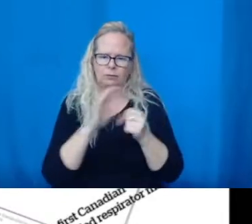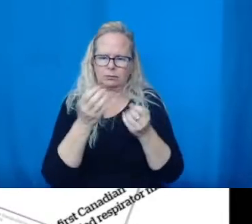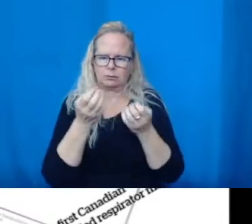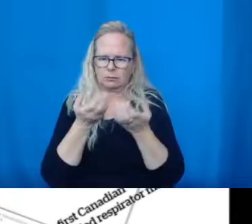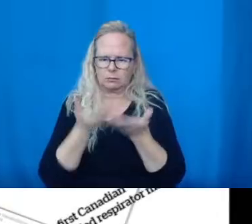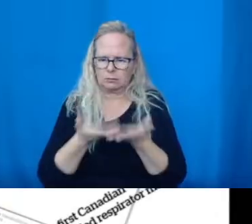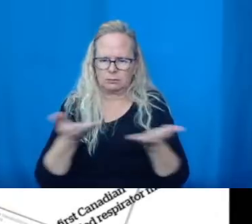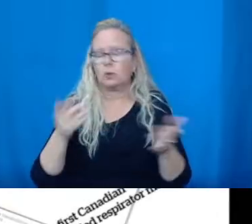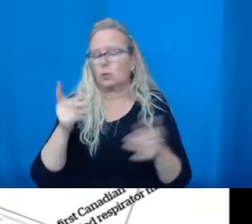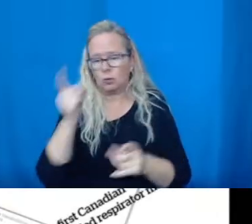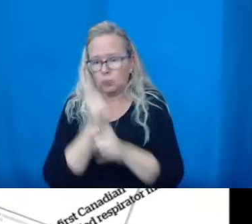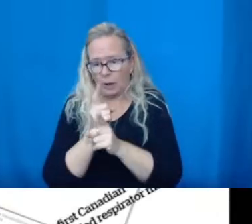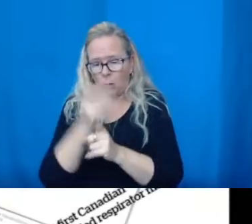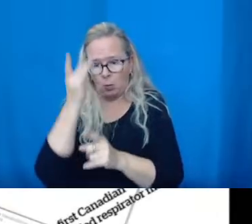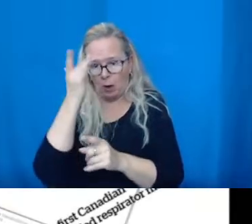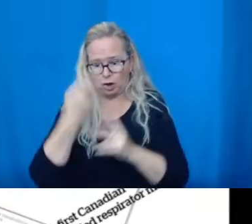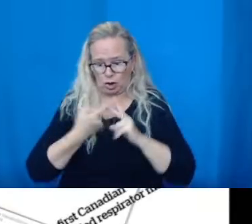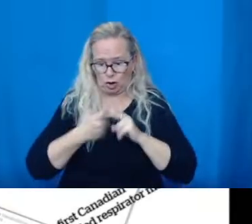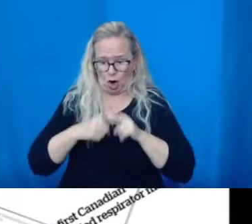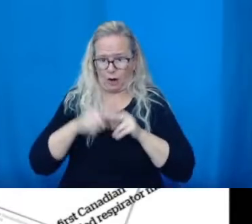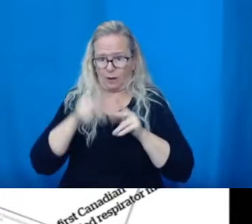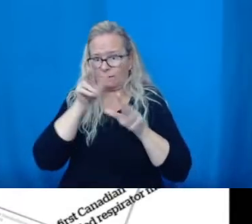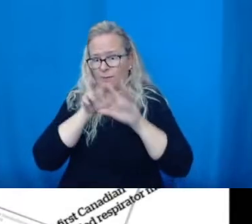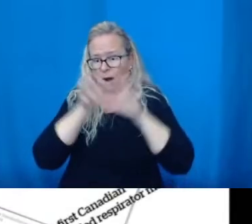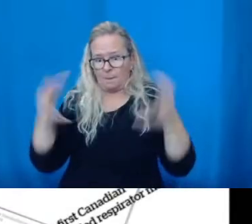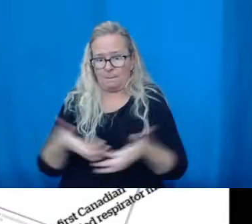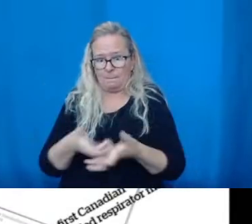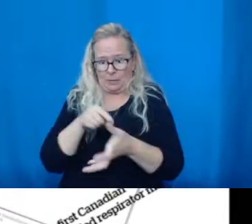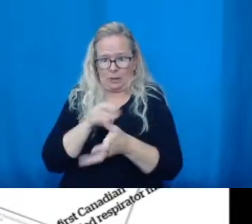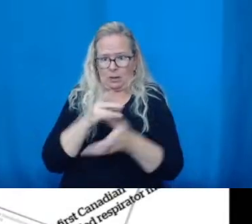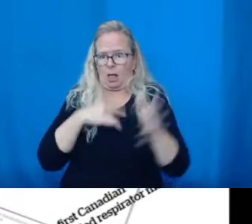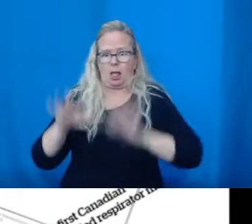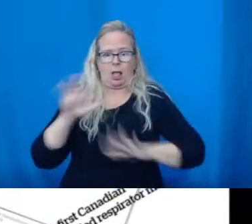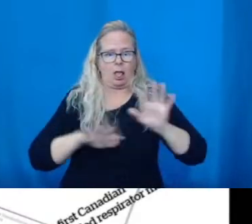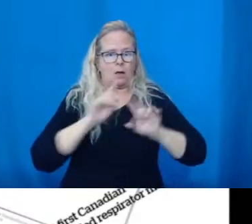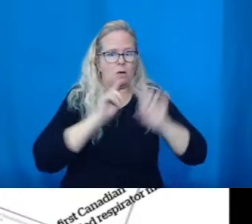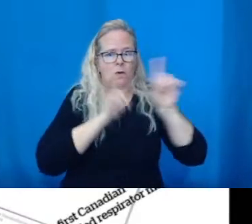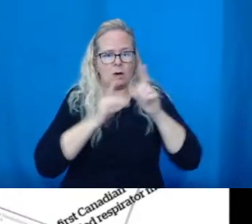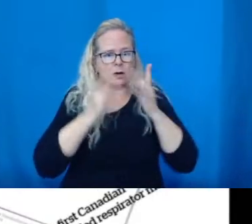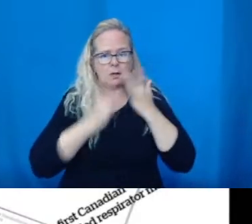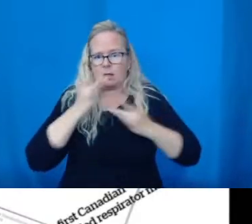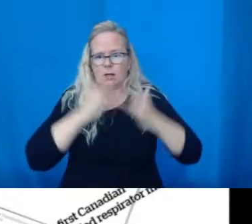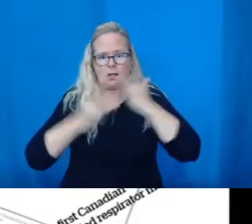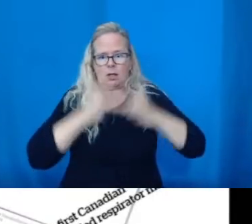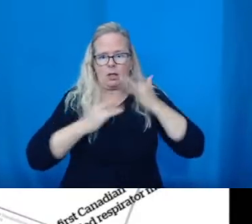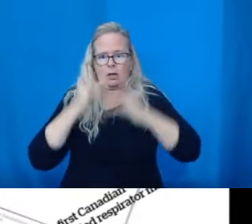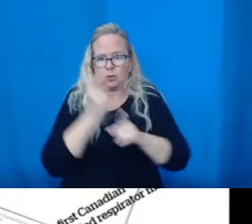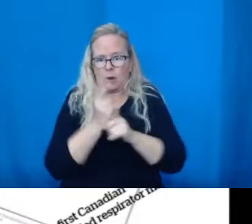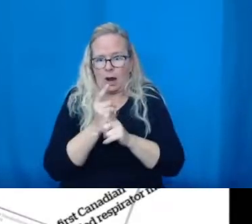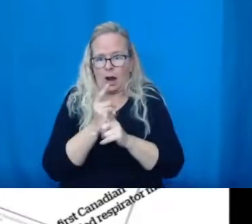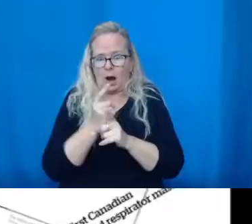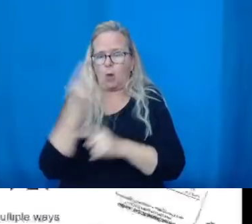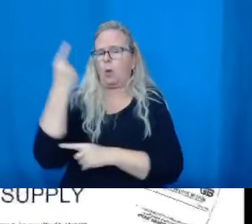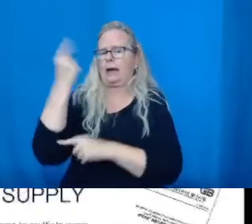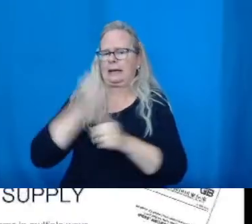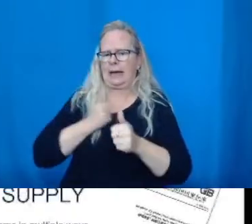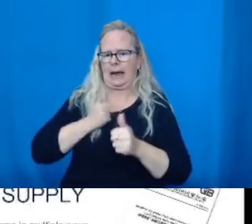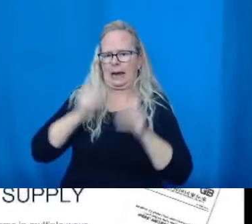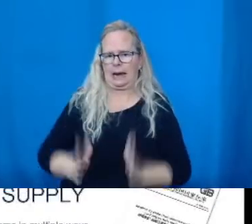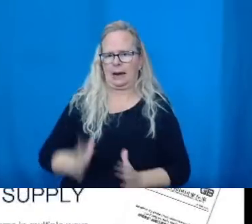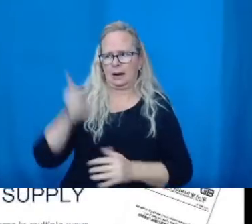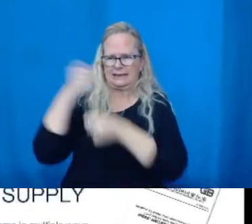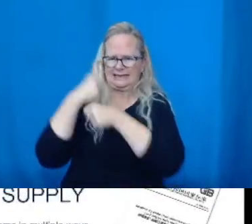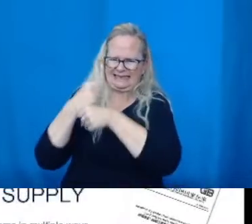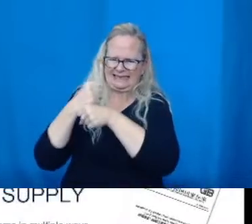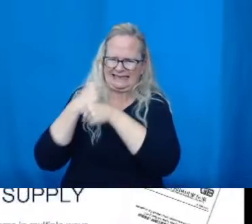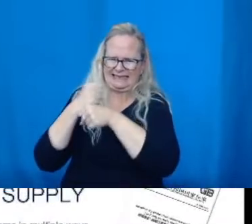one indigenous manufacturer in Canada of respirator filters, and they didn't make the common filtering facepiece type. So everything that was used was